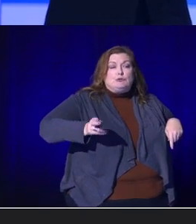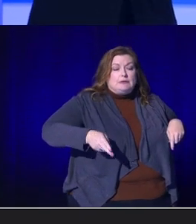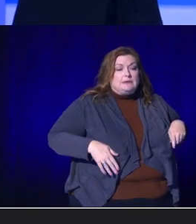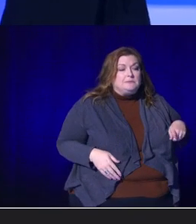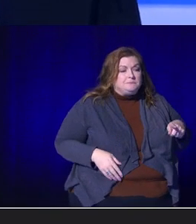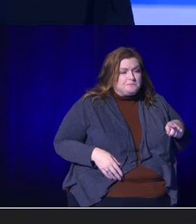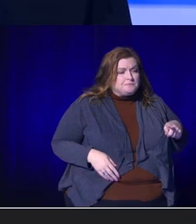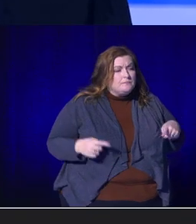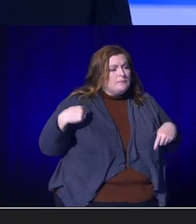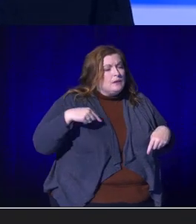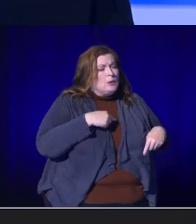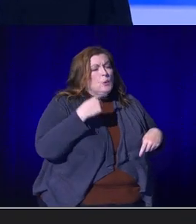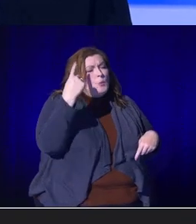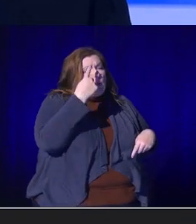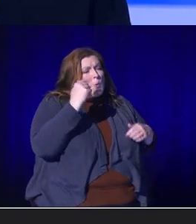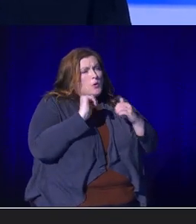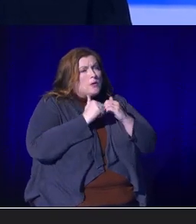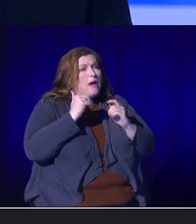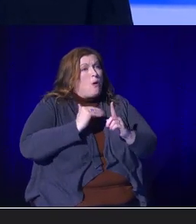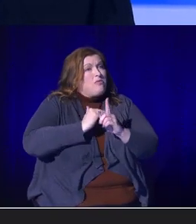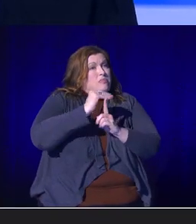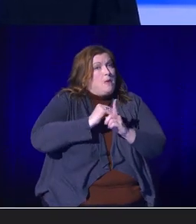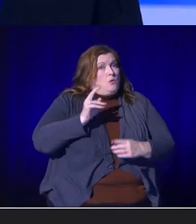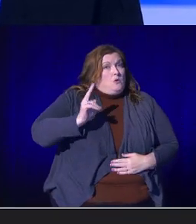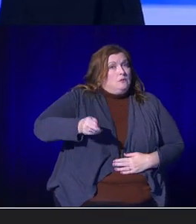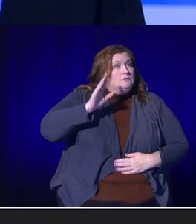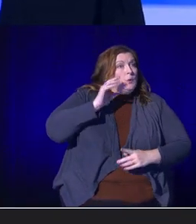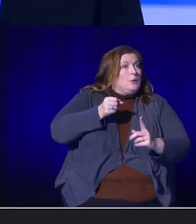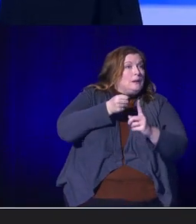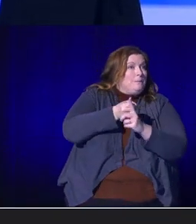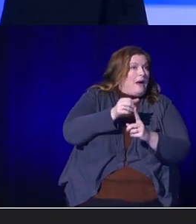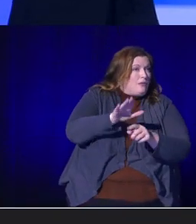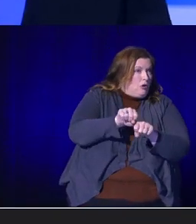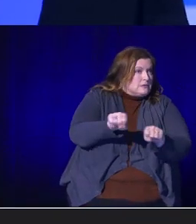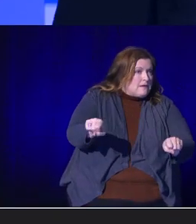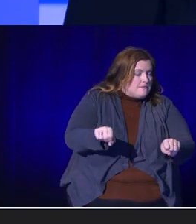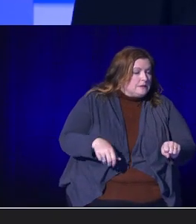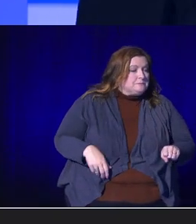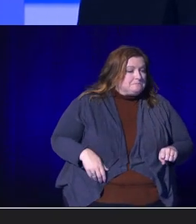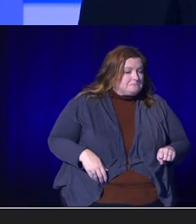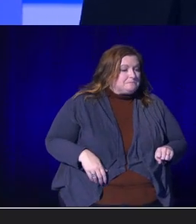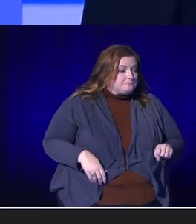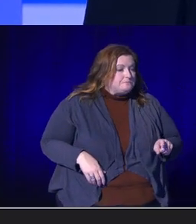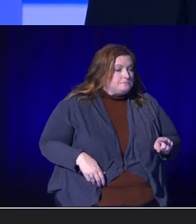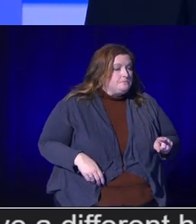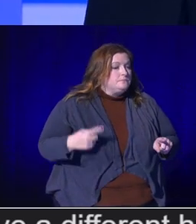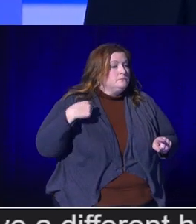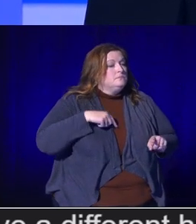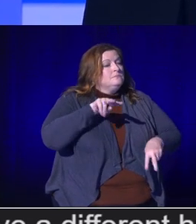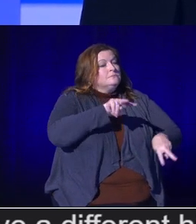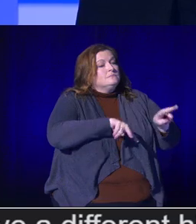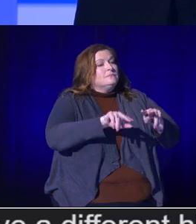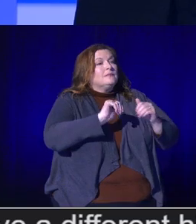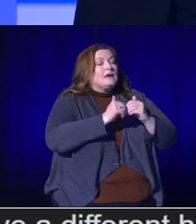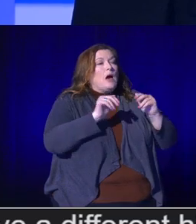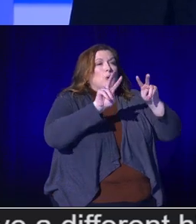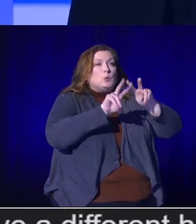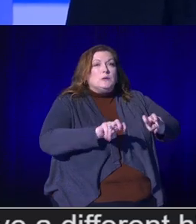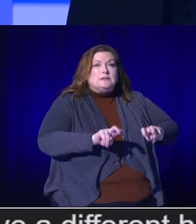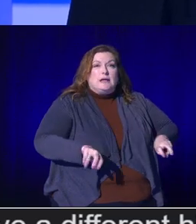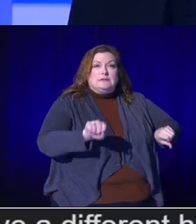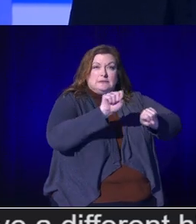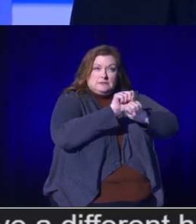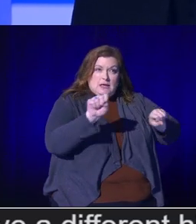we were wondering how this thermal history would impact their safety. And so we were looking at ways to assess